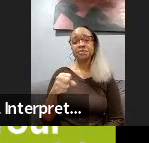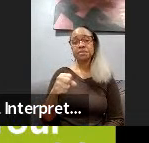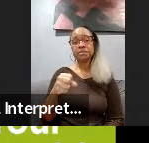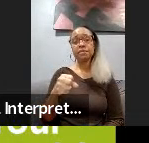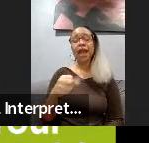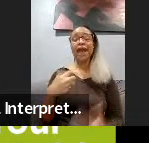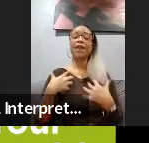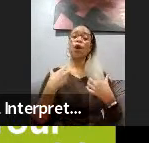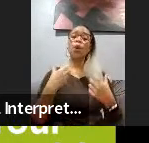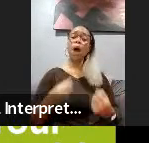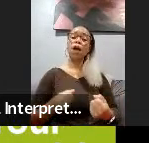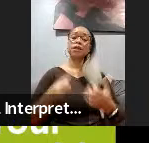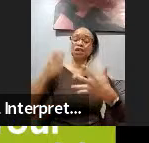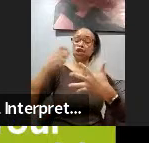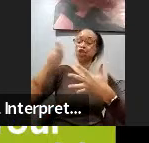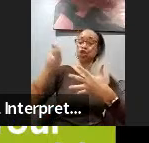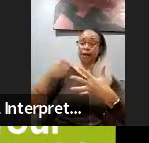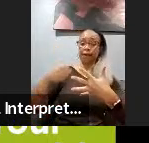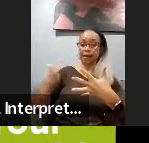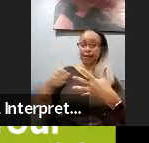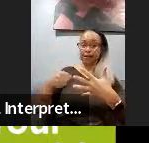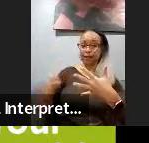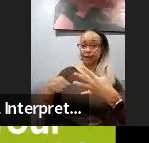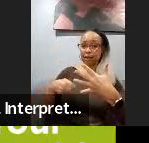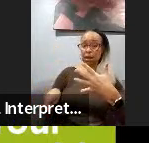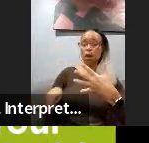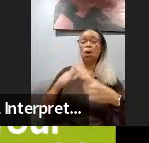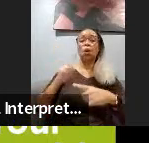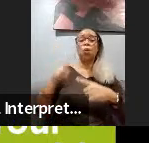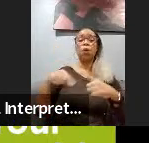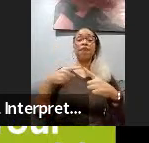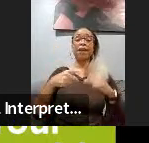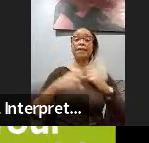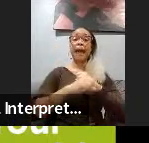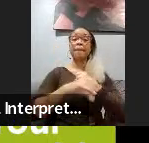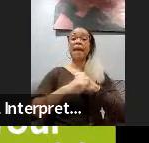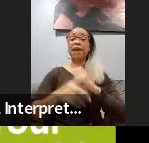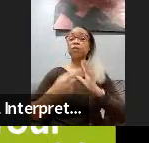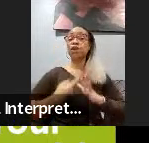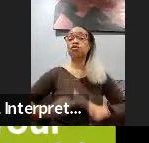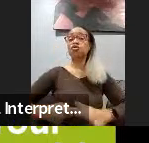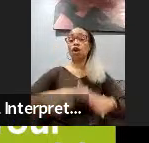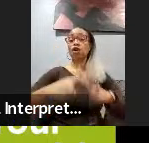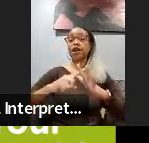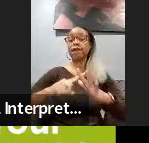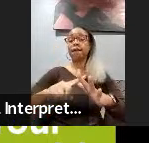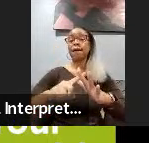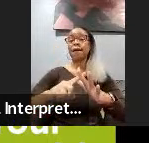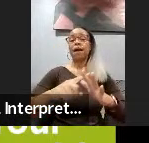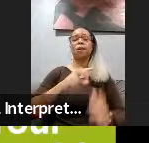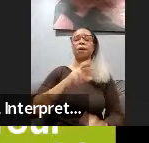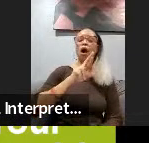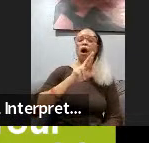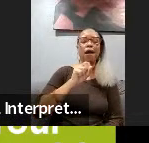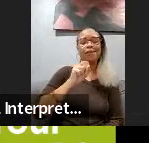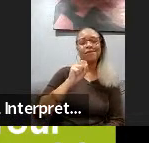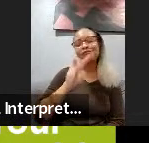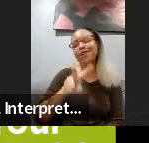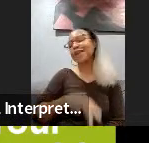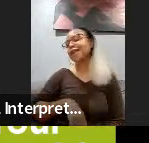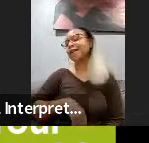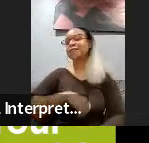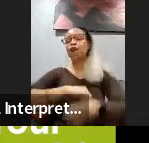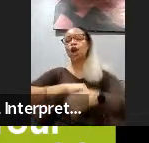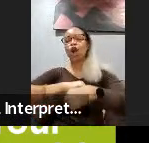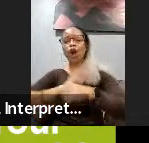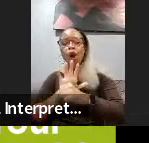wellness checklist, in part because when this campaign was being developed, we were talking about RSV, we were talking about COVID, we were talking about